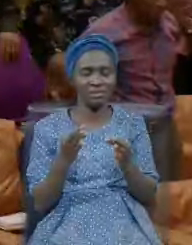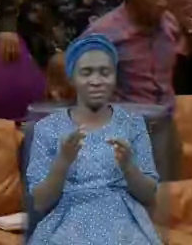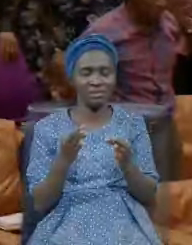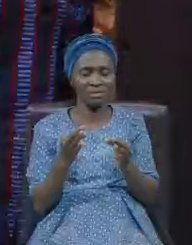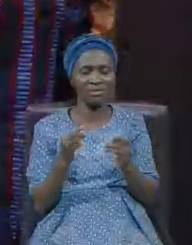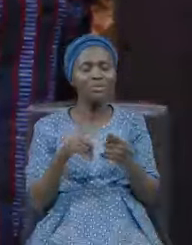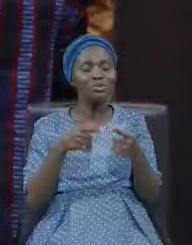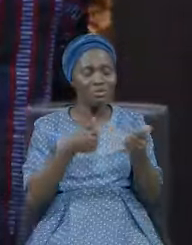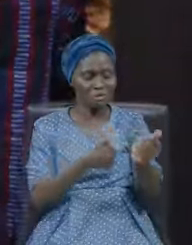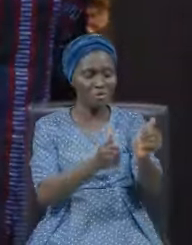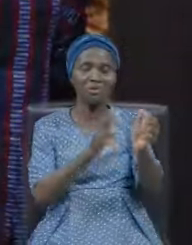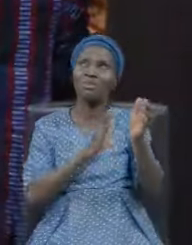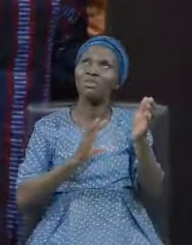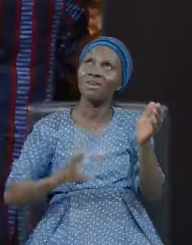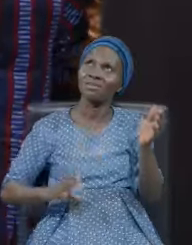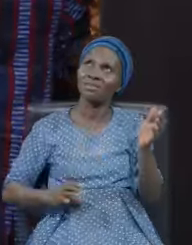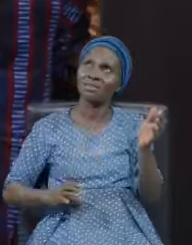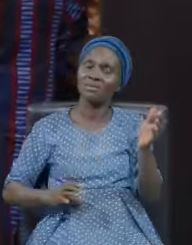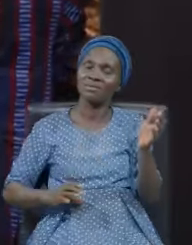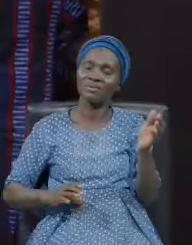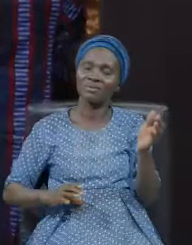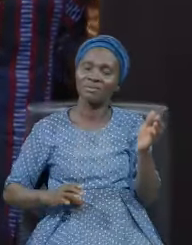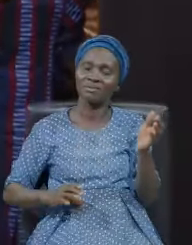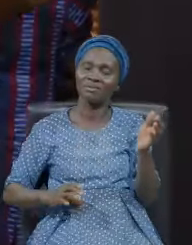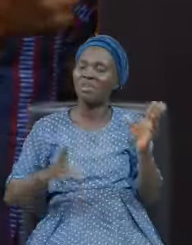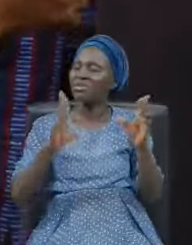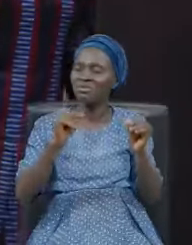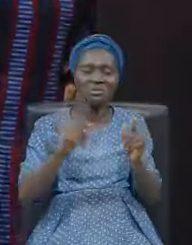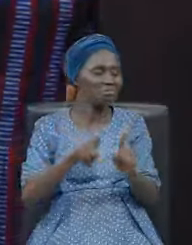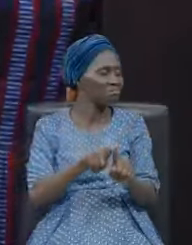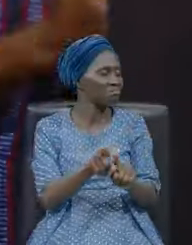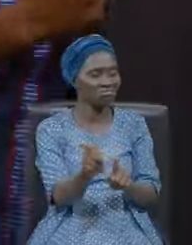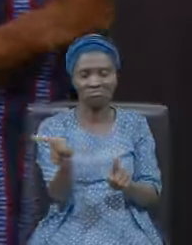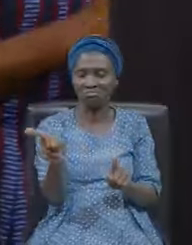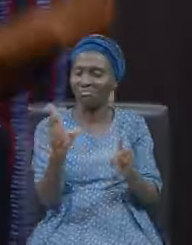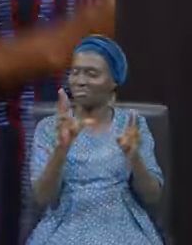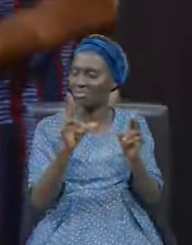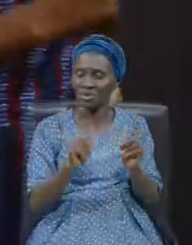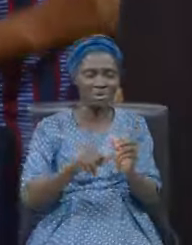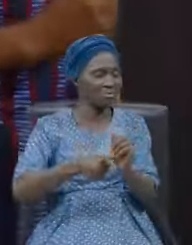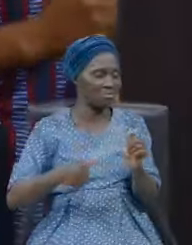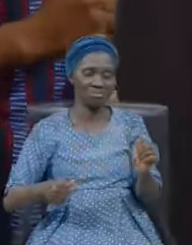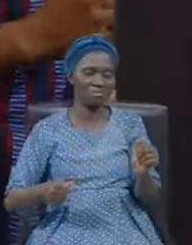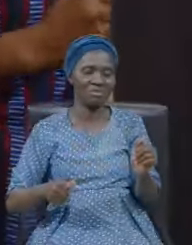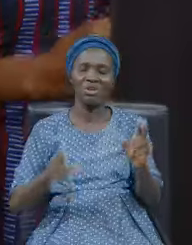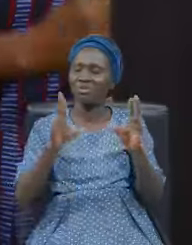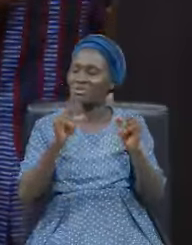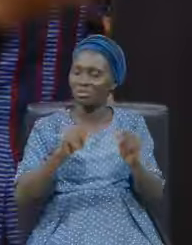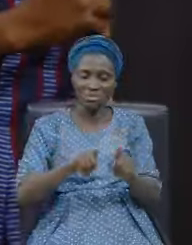to follow Christ, no turning back, no turning